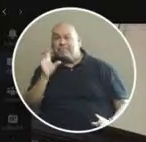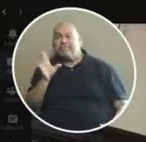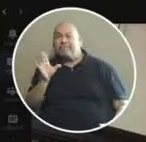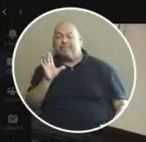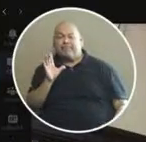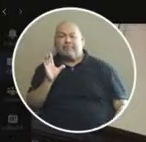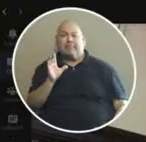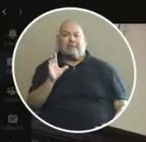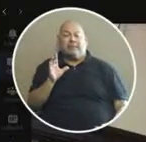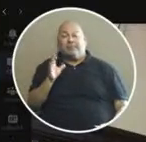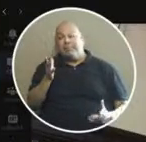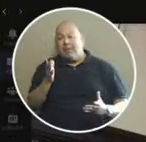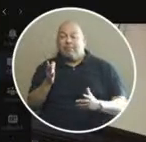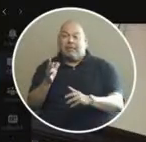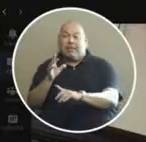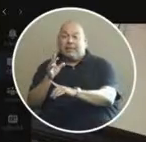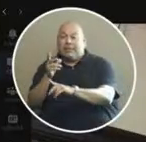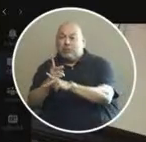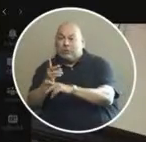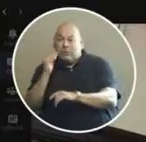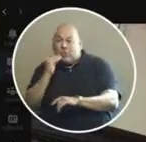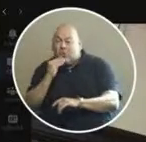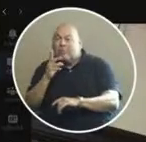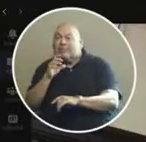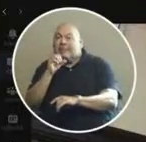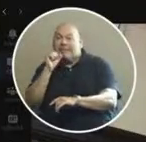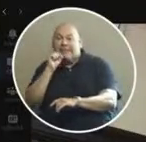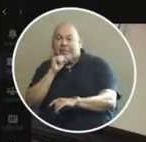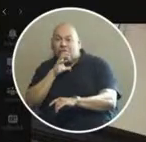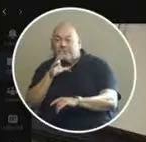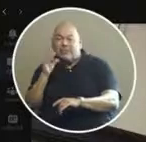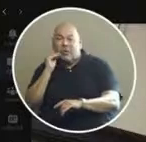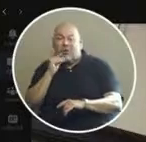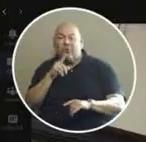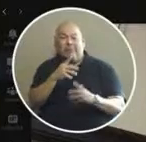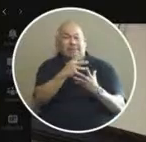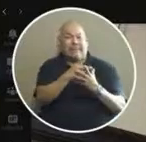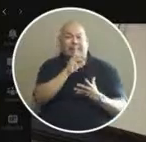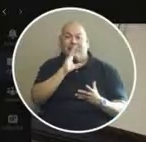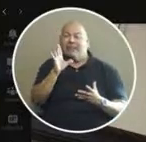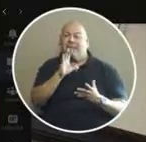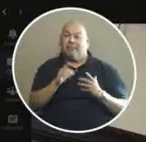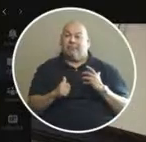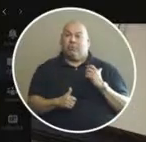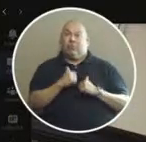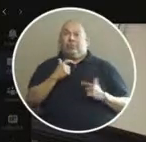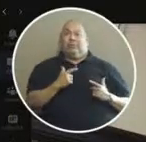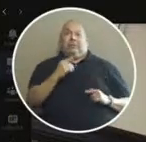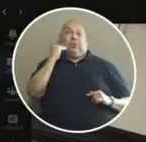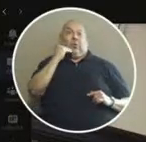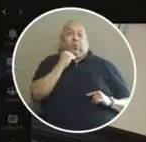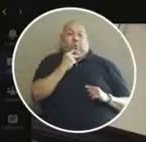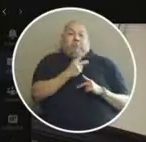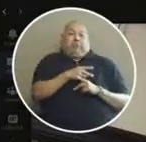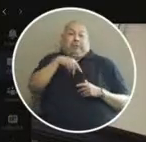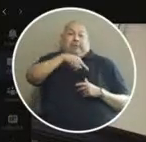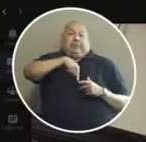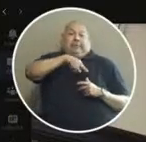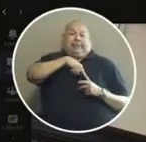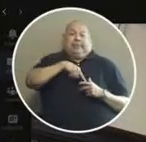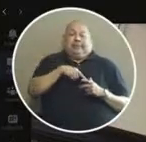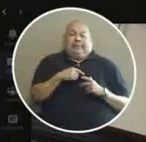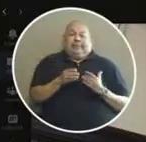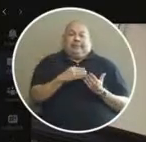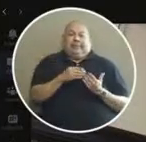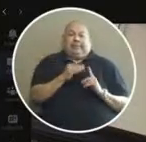of nursing homes and some things like that. But no, there's not a limitation within our